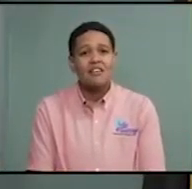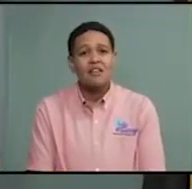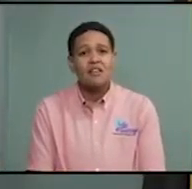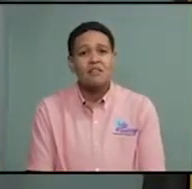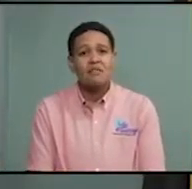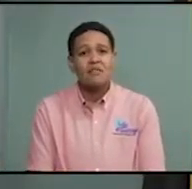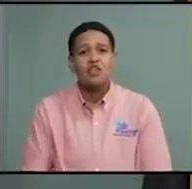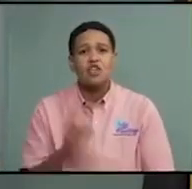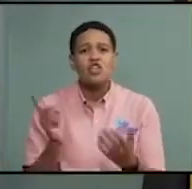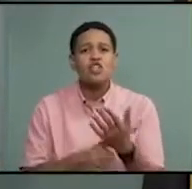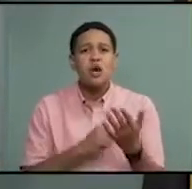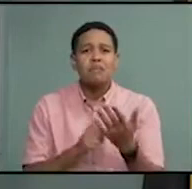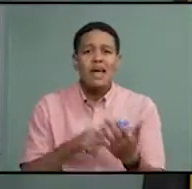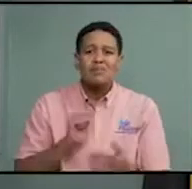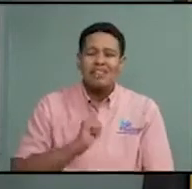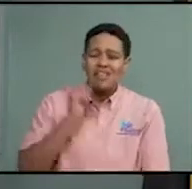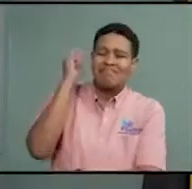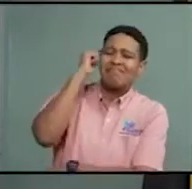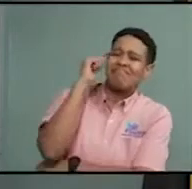Sometimes I wonder